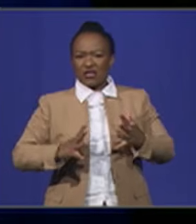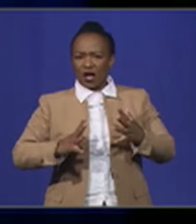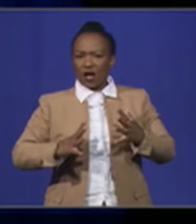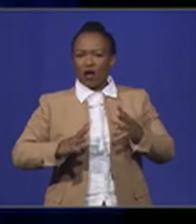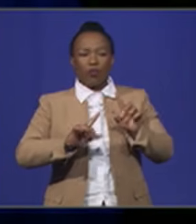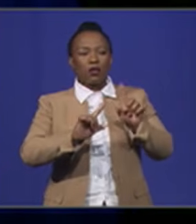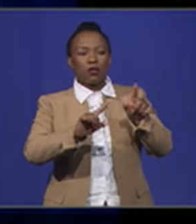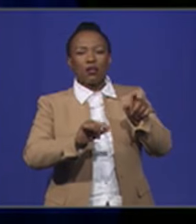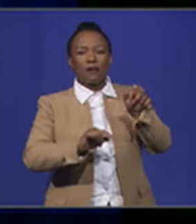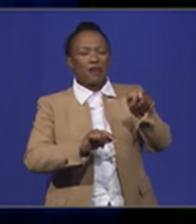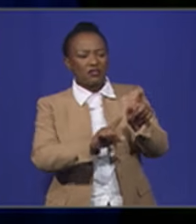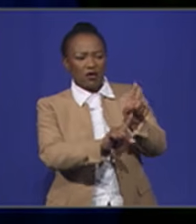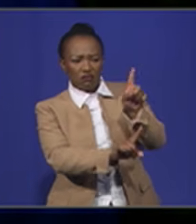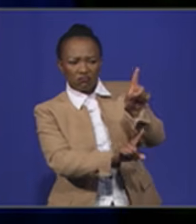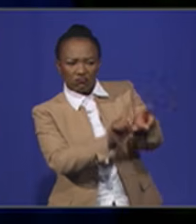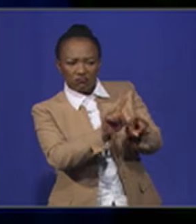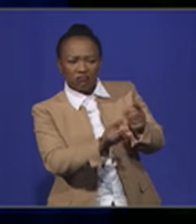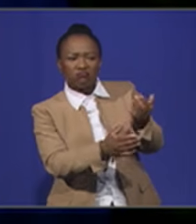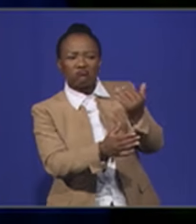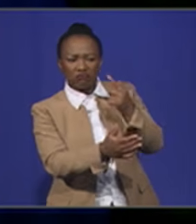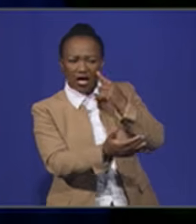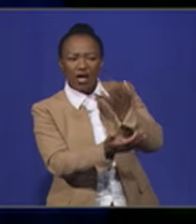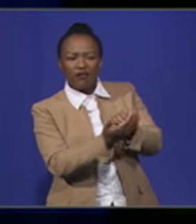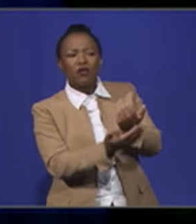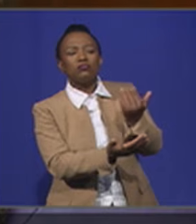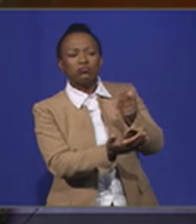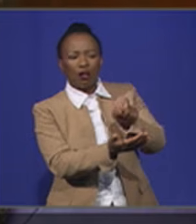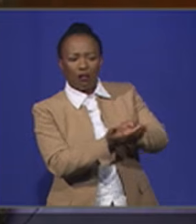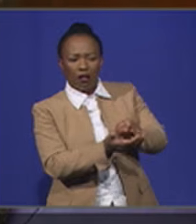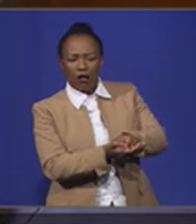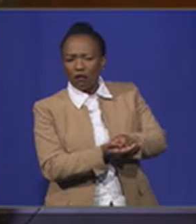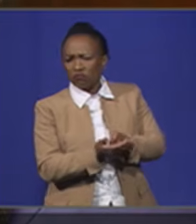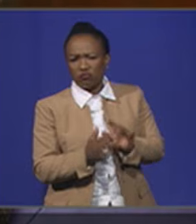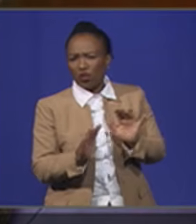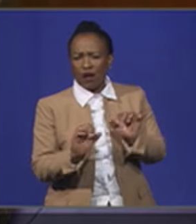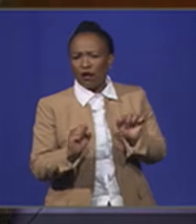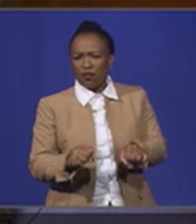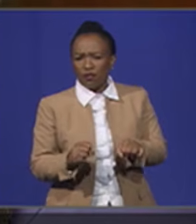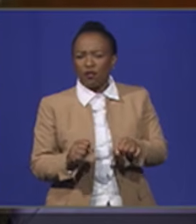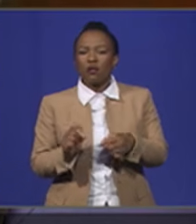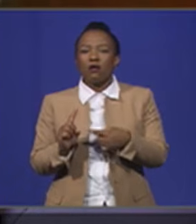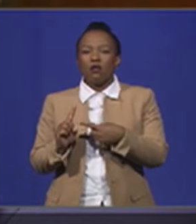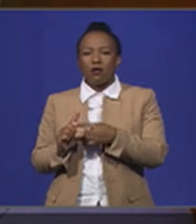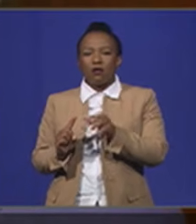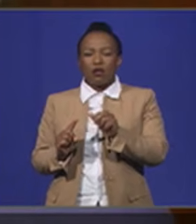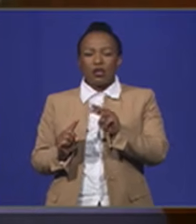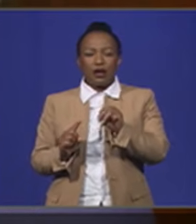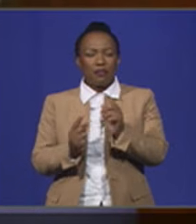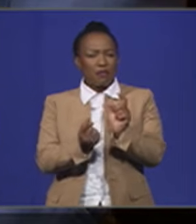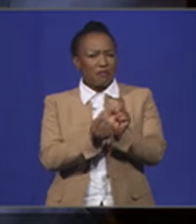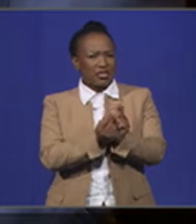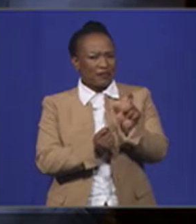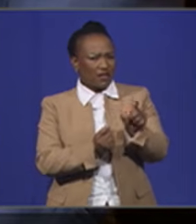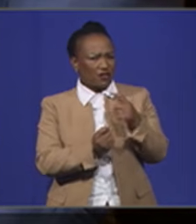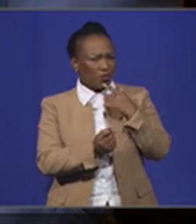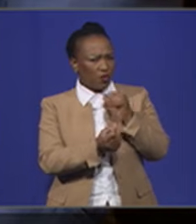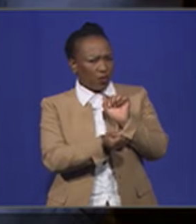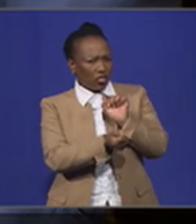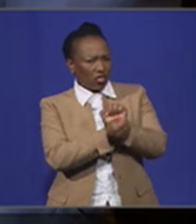people. Go santse go sa itsege sentle gore go tlile jang gore Adams a kopane le molatofadiwa mo tshekong ya bosenyi ya kgetsi